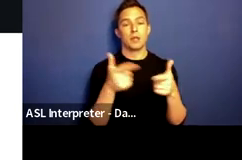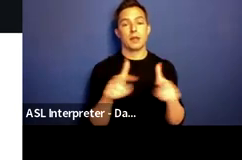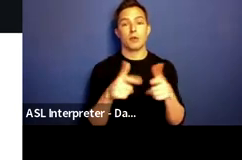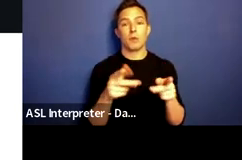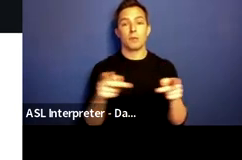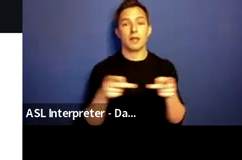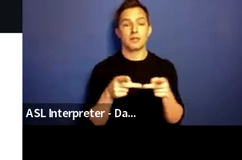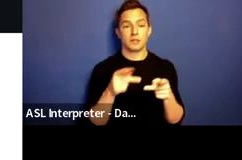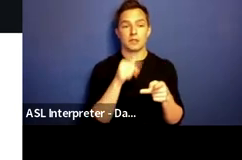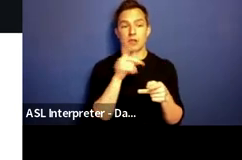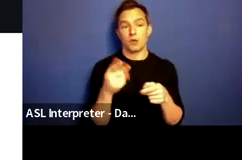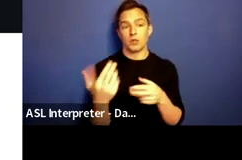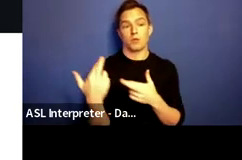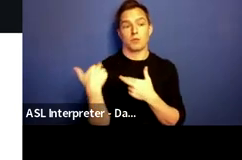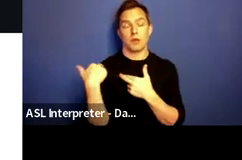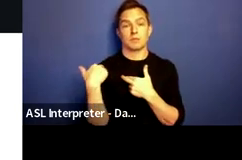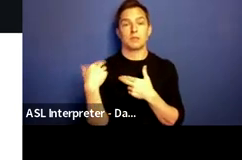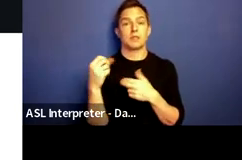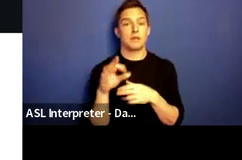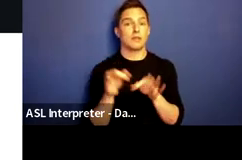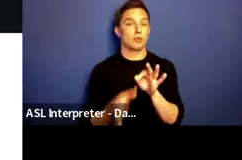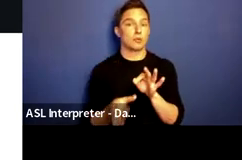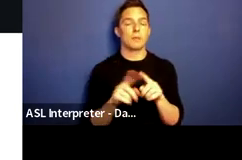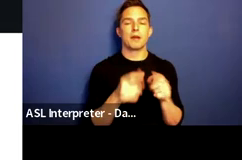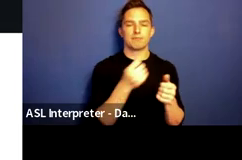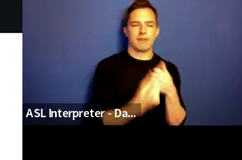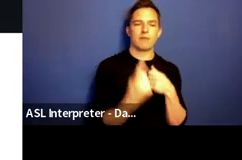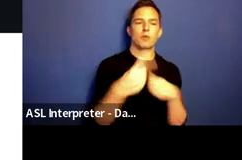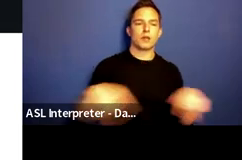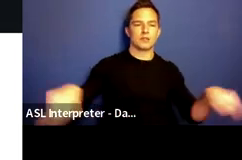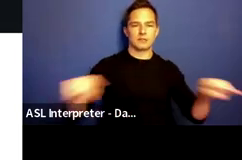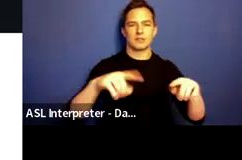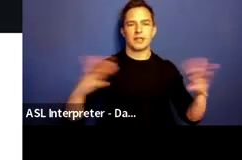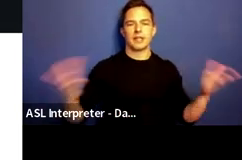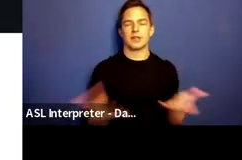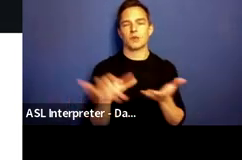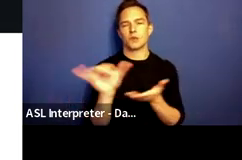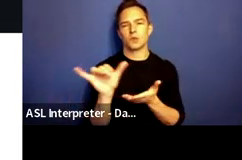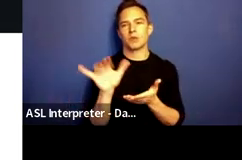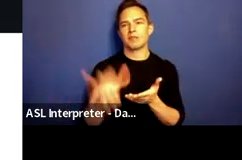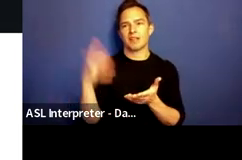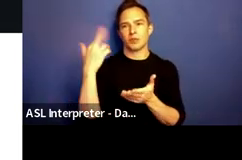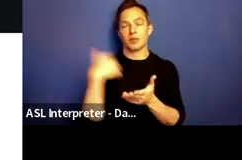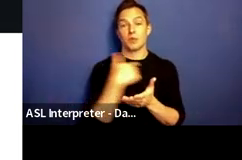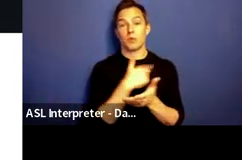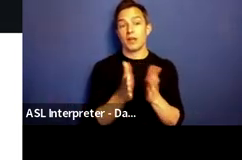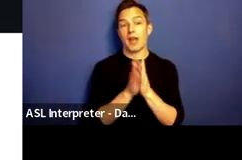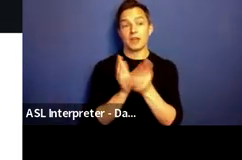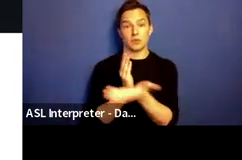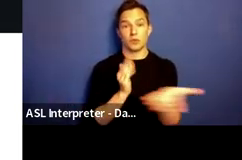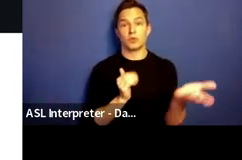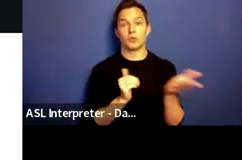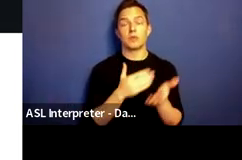the responsibility of interpreters, but of everyone here, which is why we ask